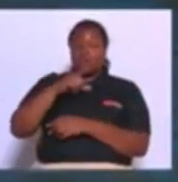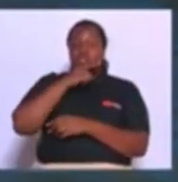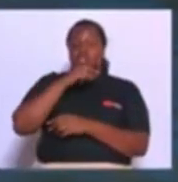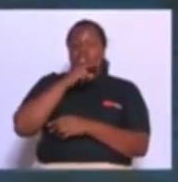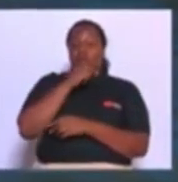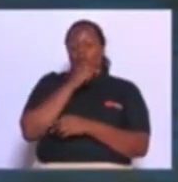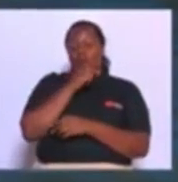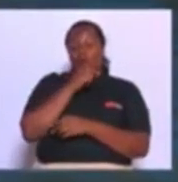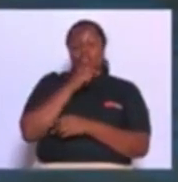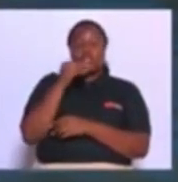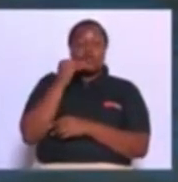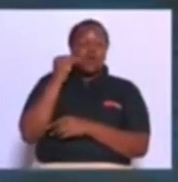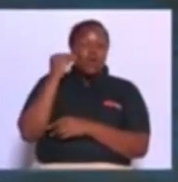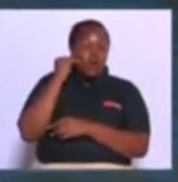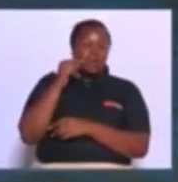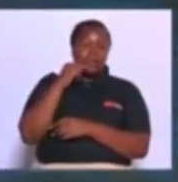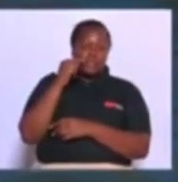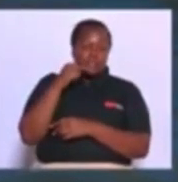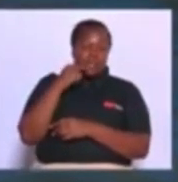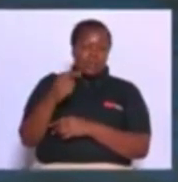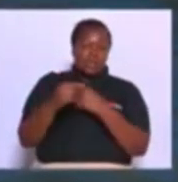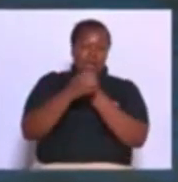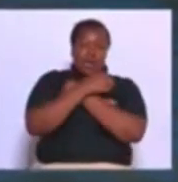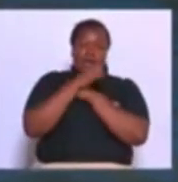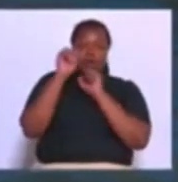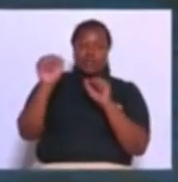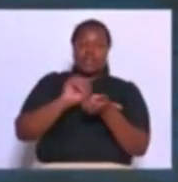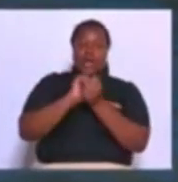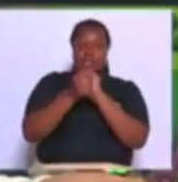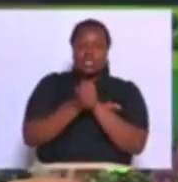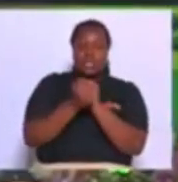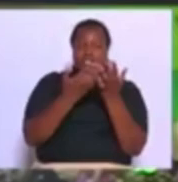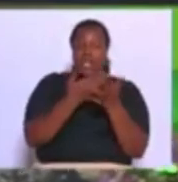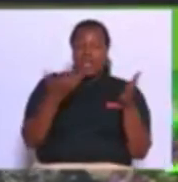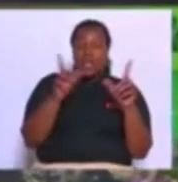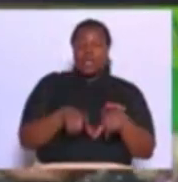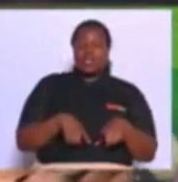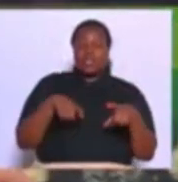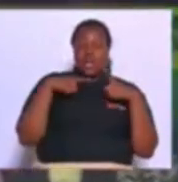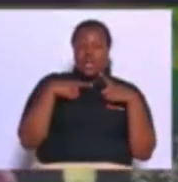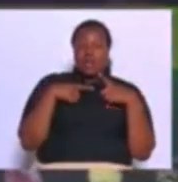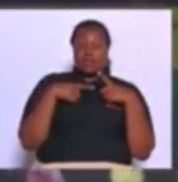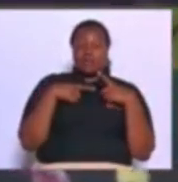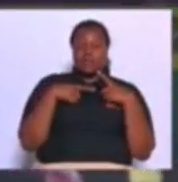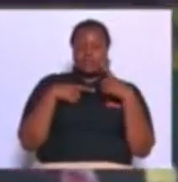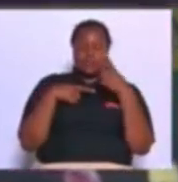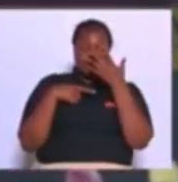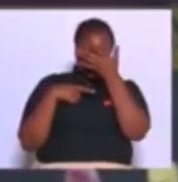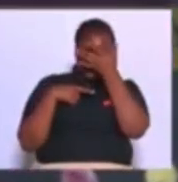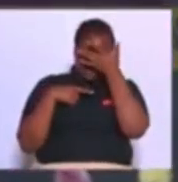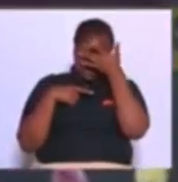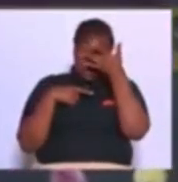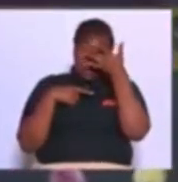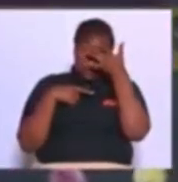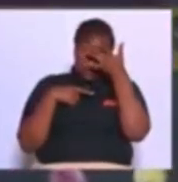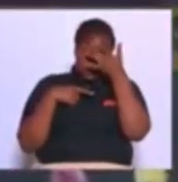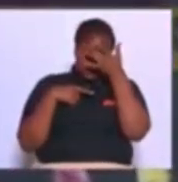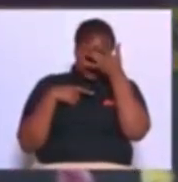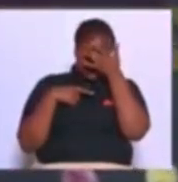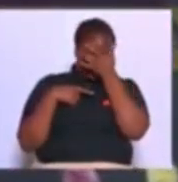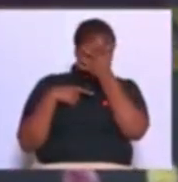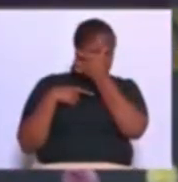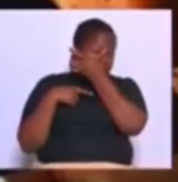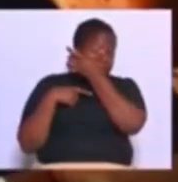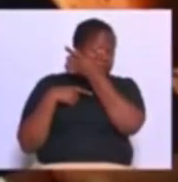town said, love can change any life. Love can change any life. It's amazing. And